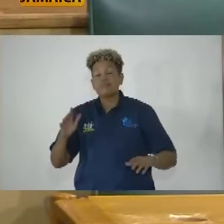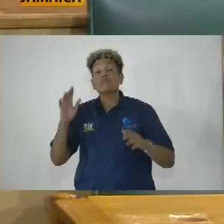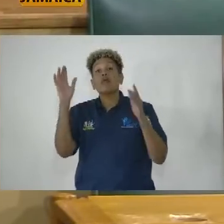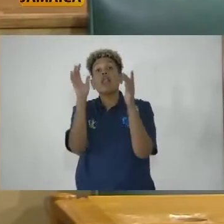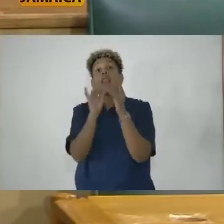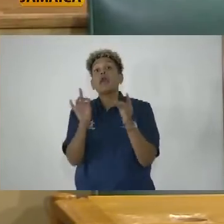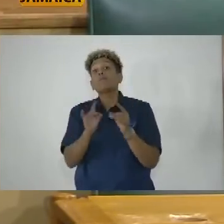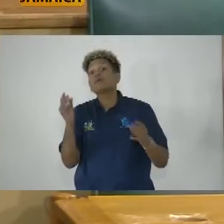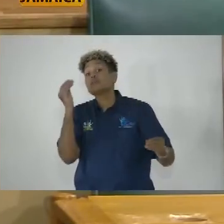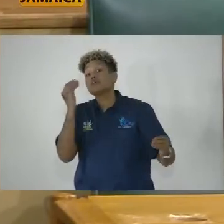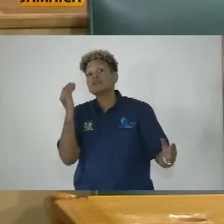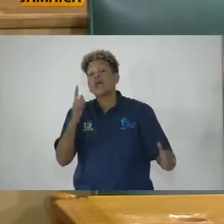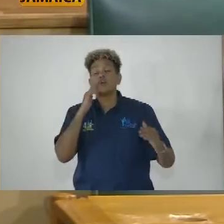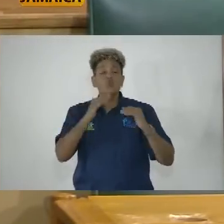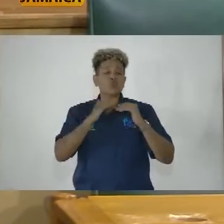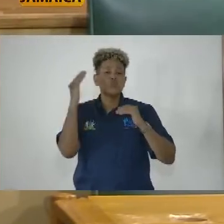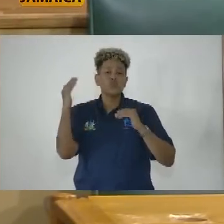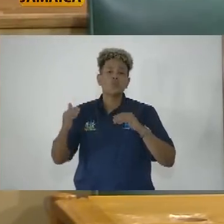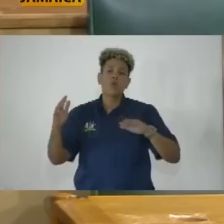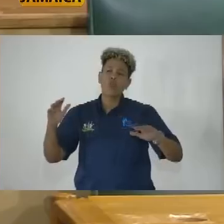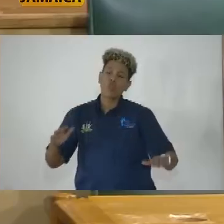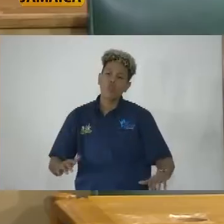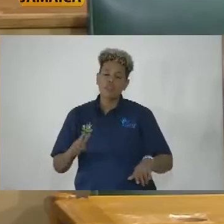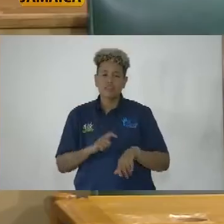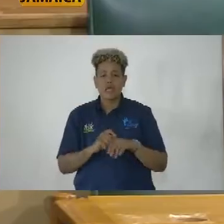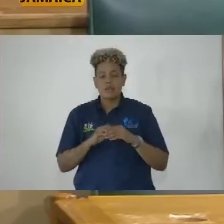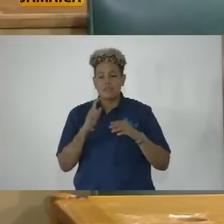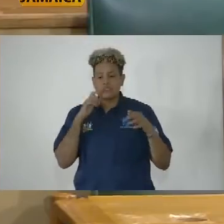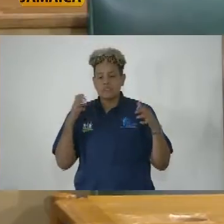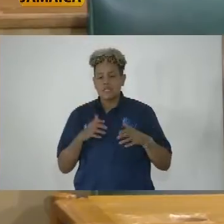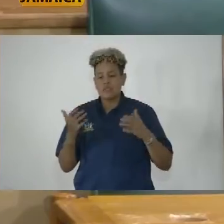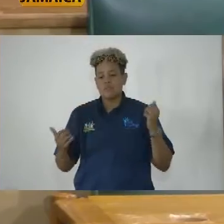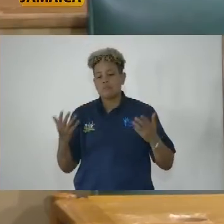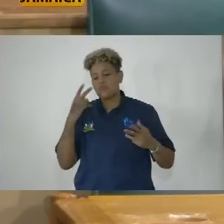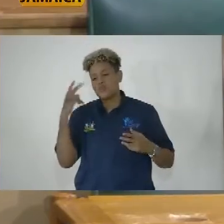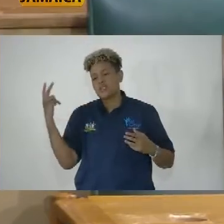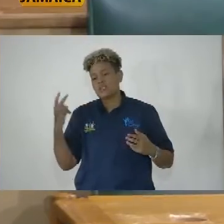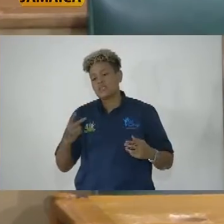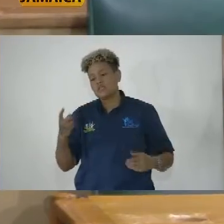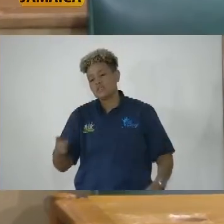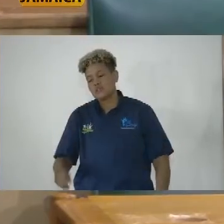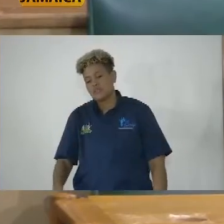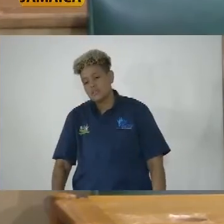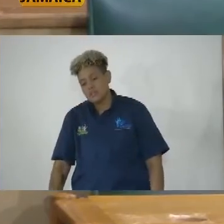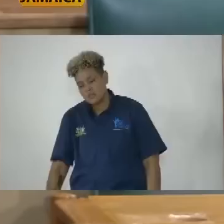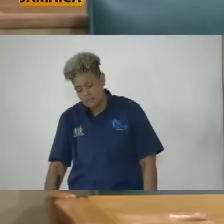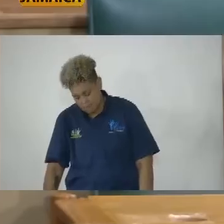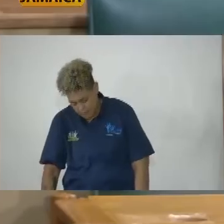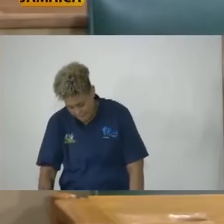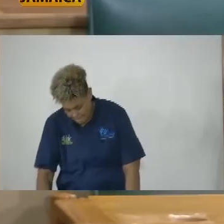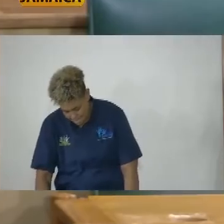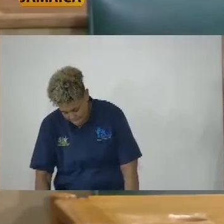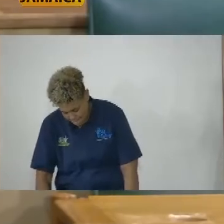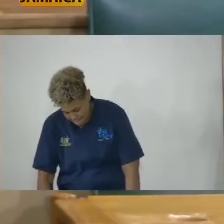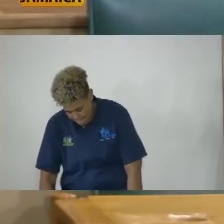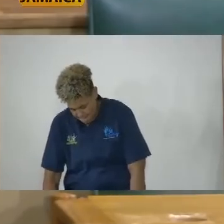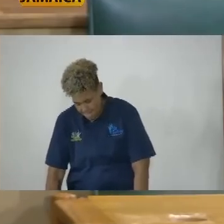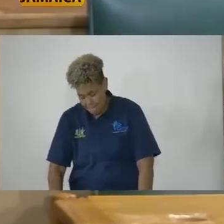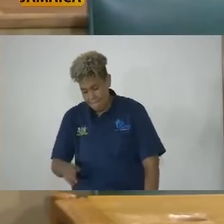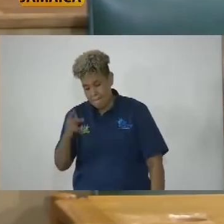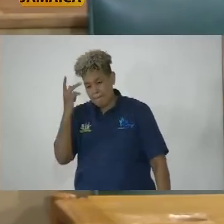lamenting that there is too much downtime in the sector. You might see a pattern here. Prime Minister